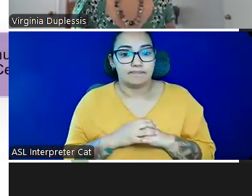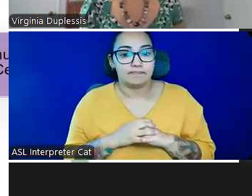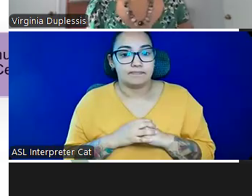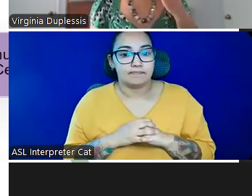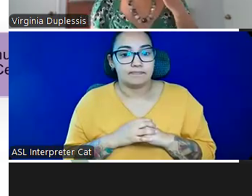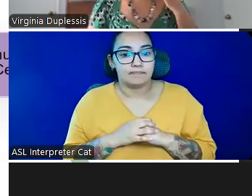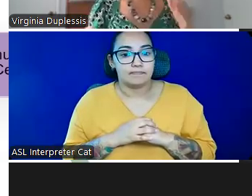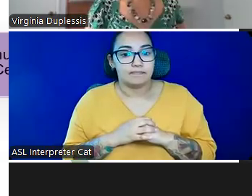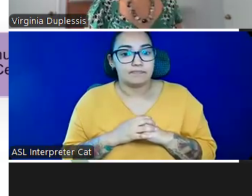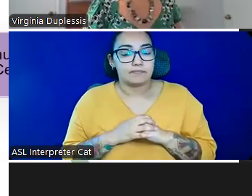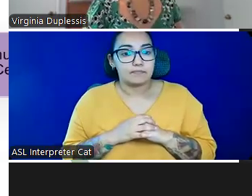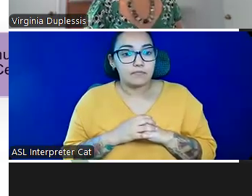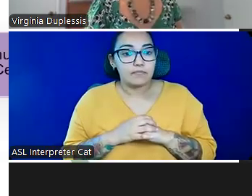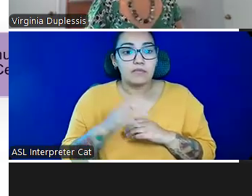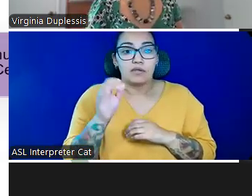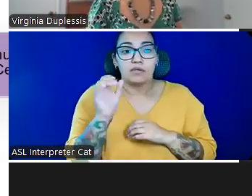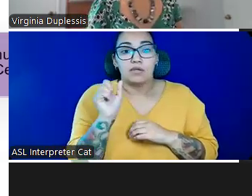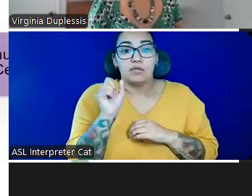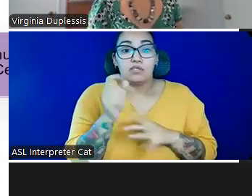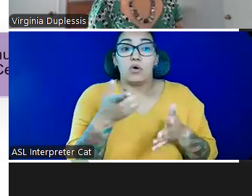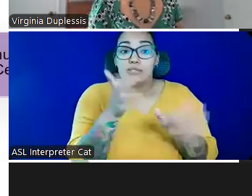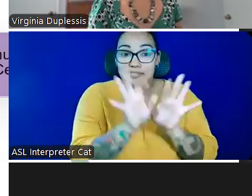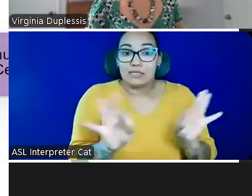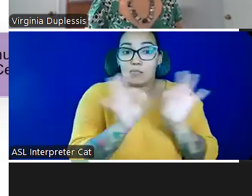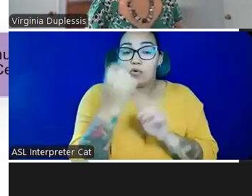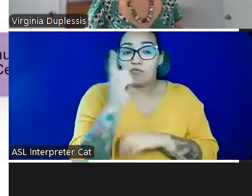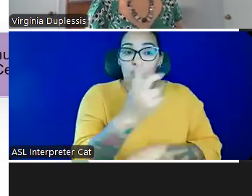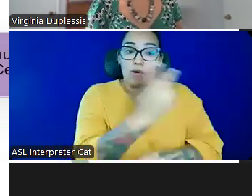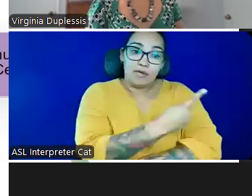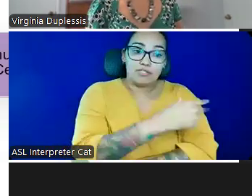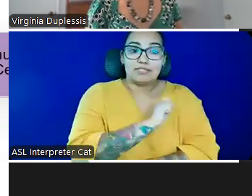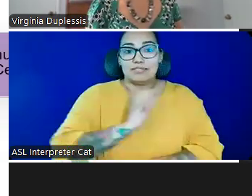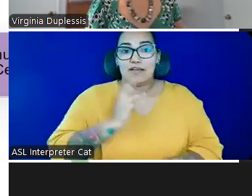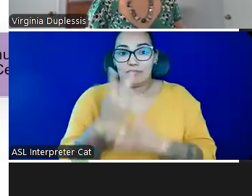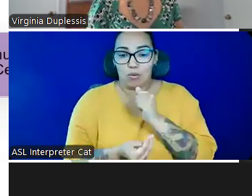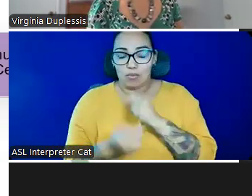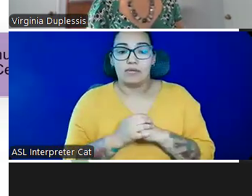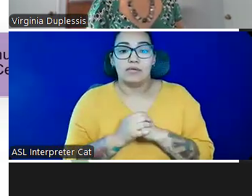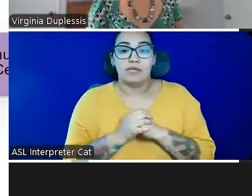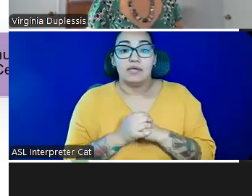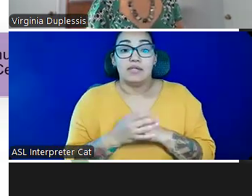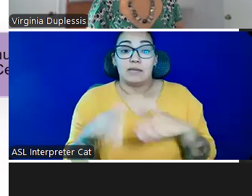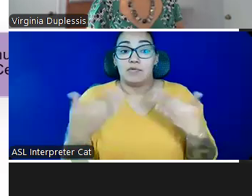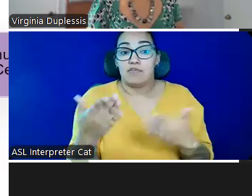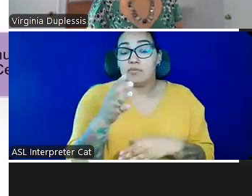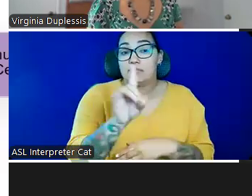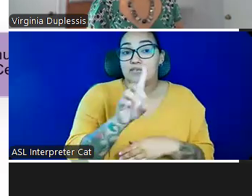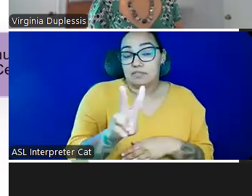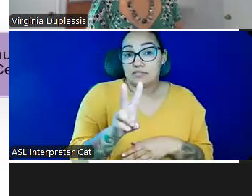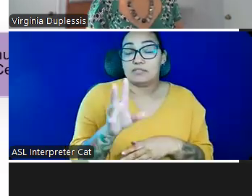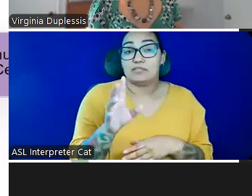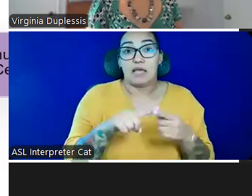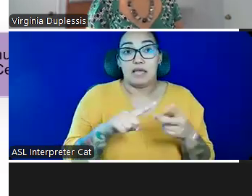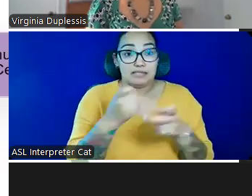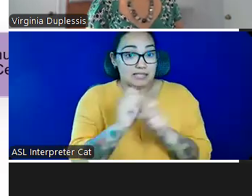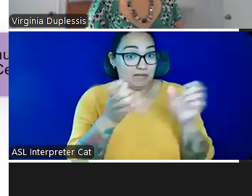Partnerships are important for patients and staff. They can provide assistance with domestic violence and safety planning. It